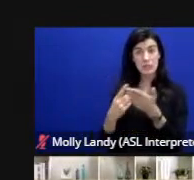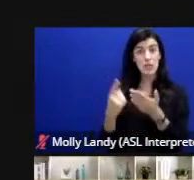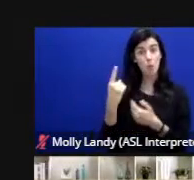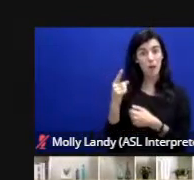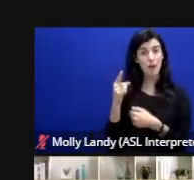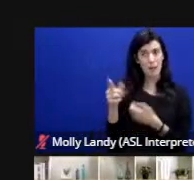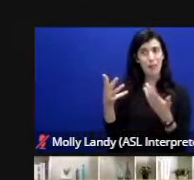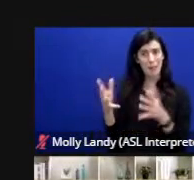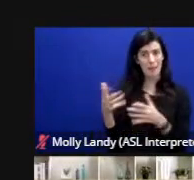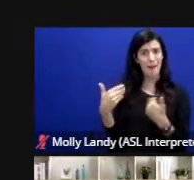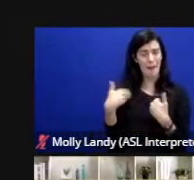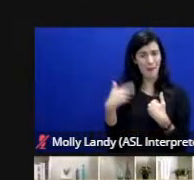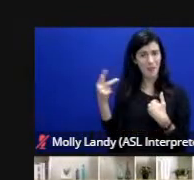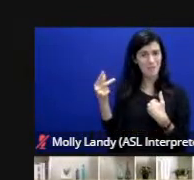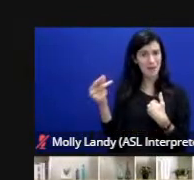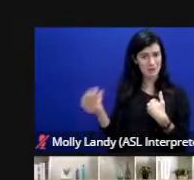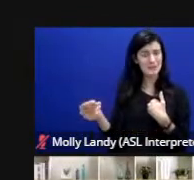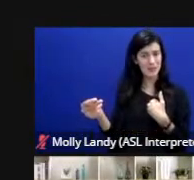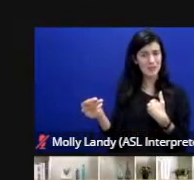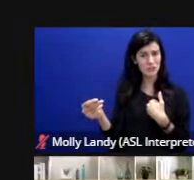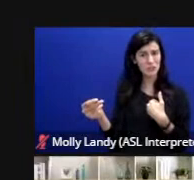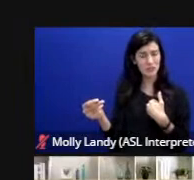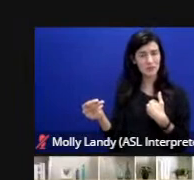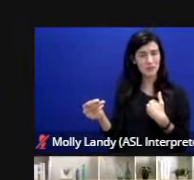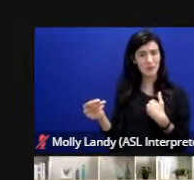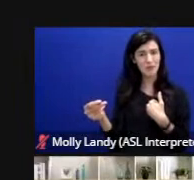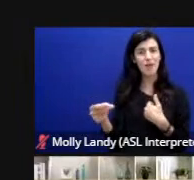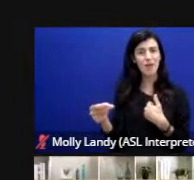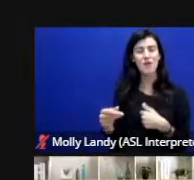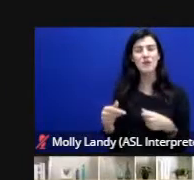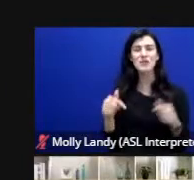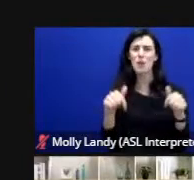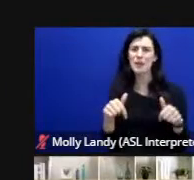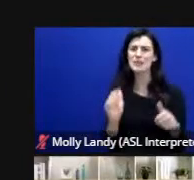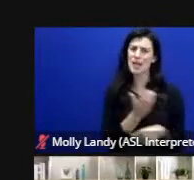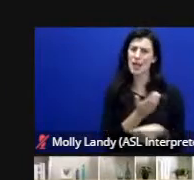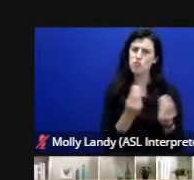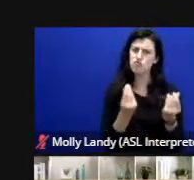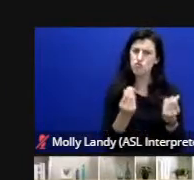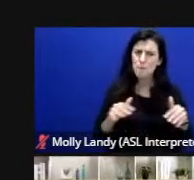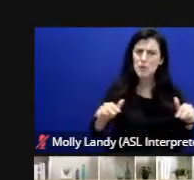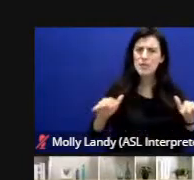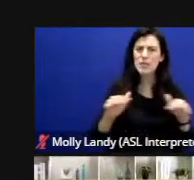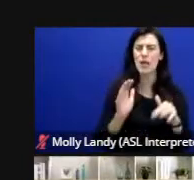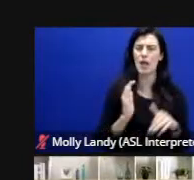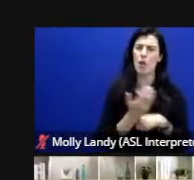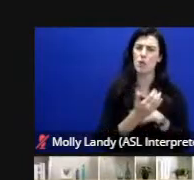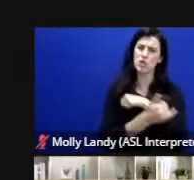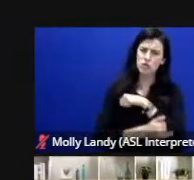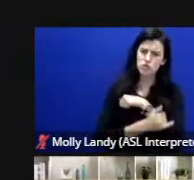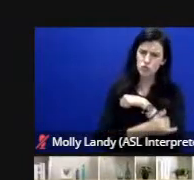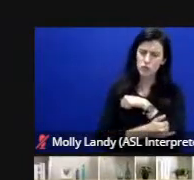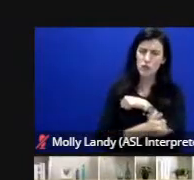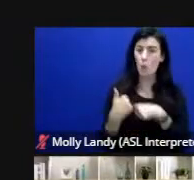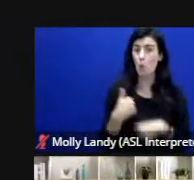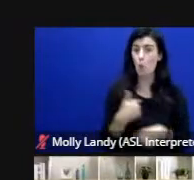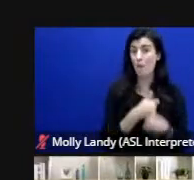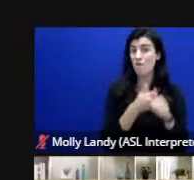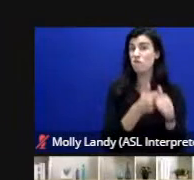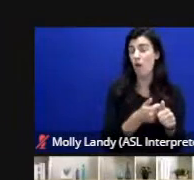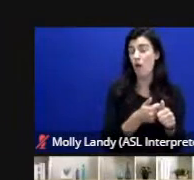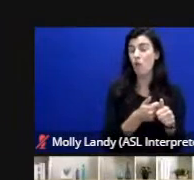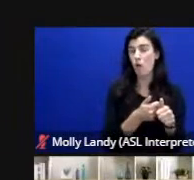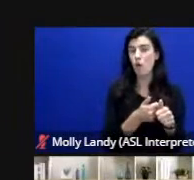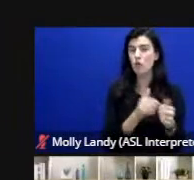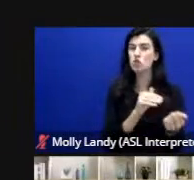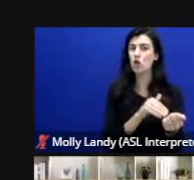vaccination from the shedding. That was our property in our country. And we follow what Dr. Marty McClary from Johns Hopkins said, that the doctors and the media